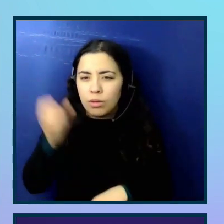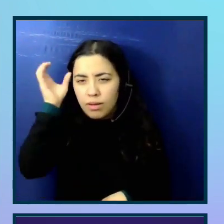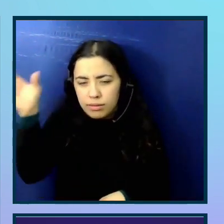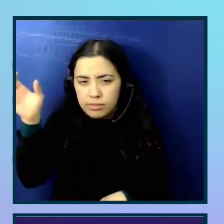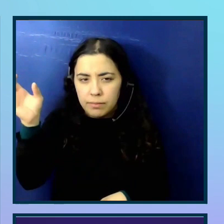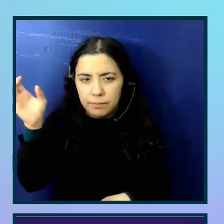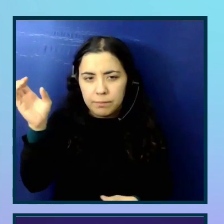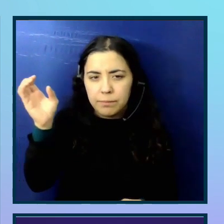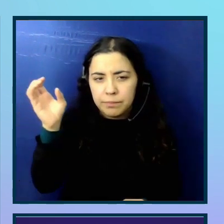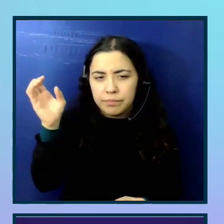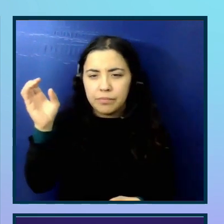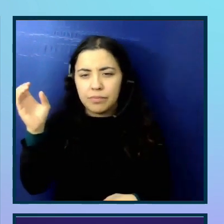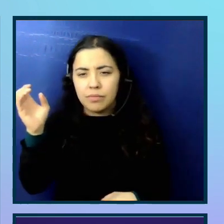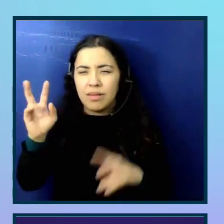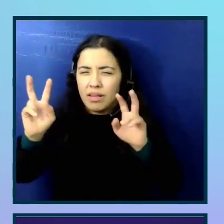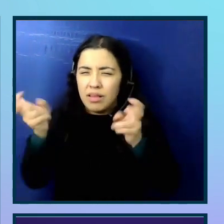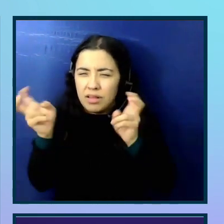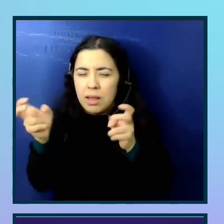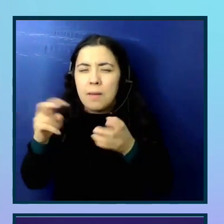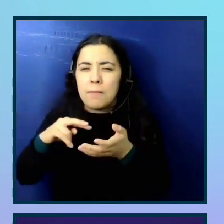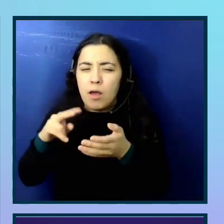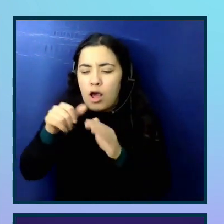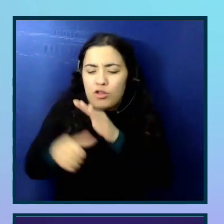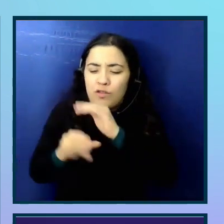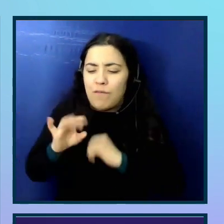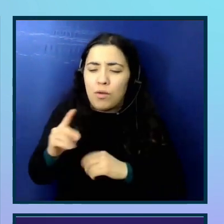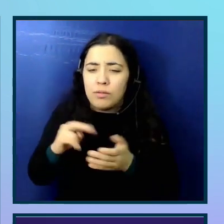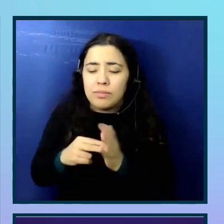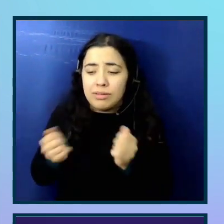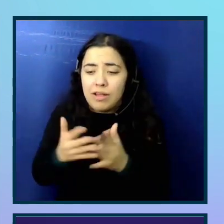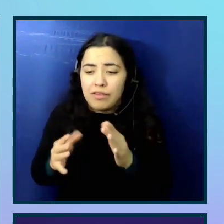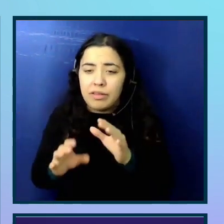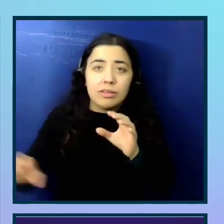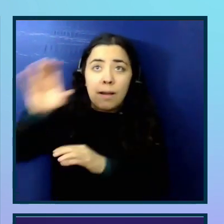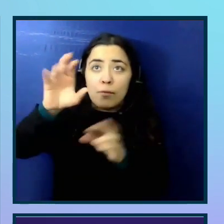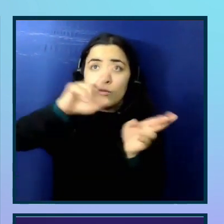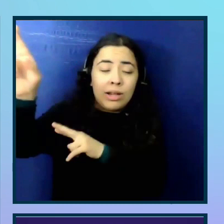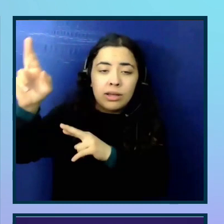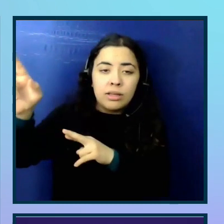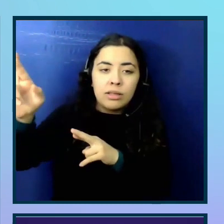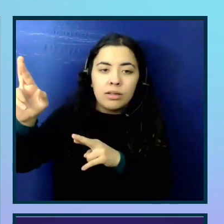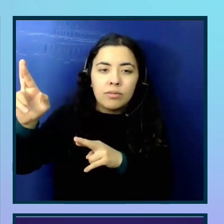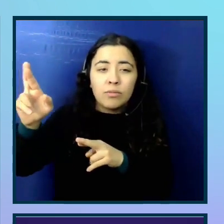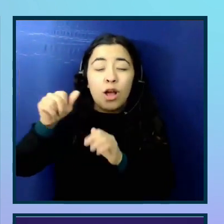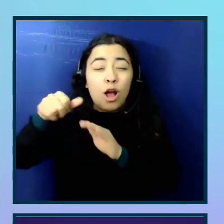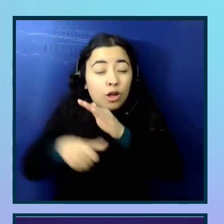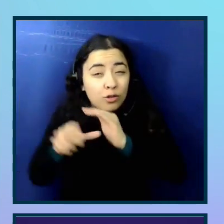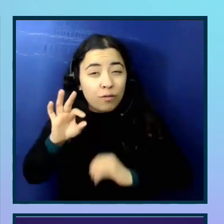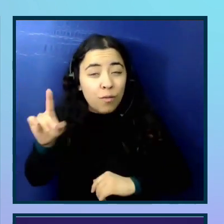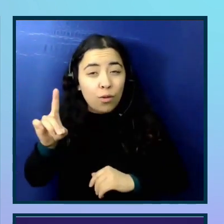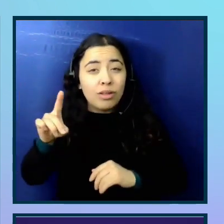well, that one, we have to make sure everything's at top. Under the fold concepts, that's how we got carousels, and they're the